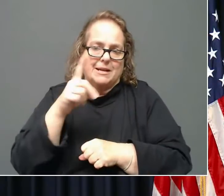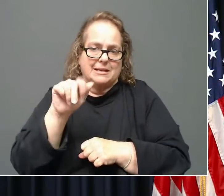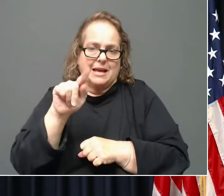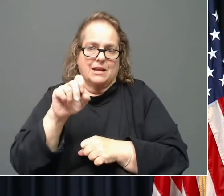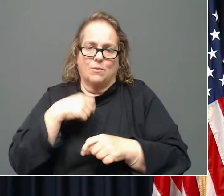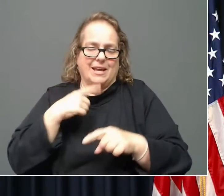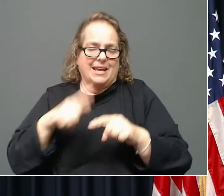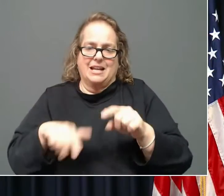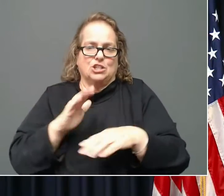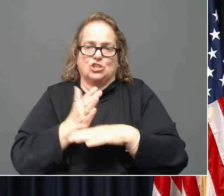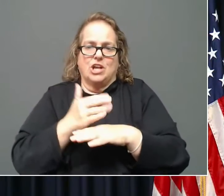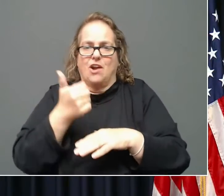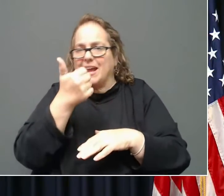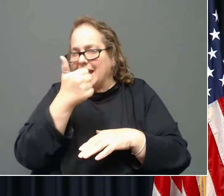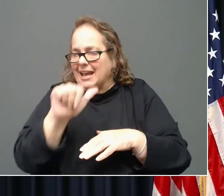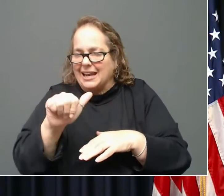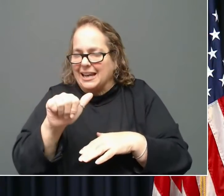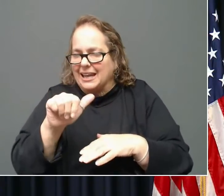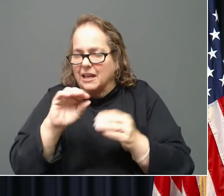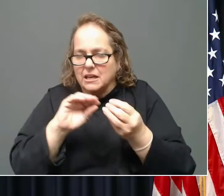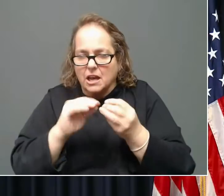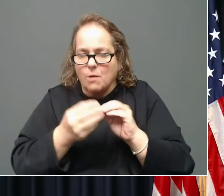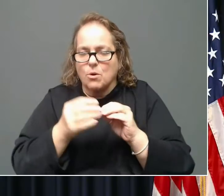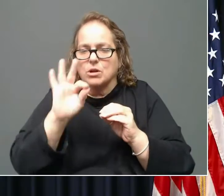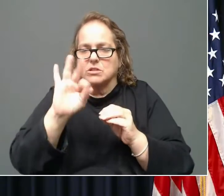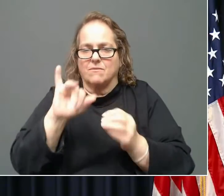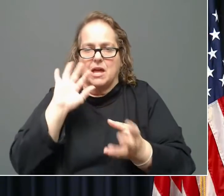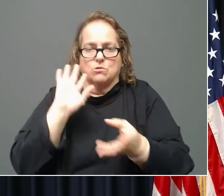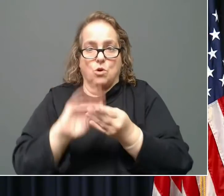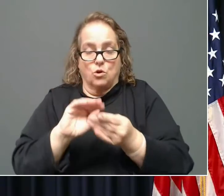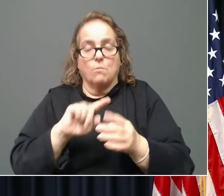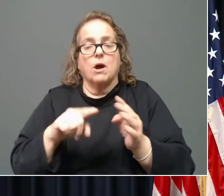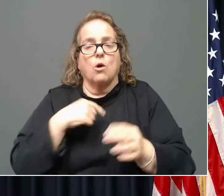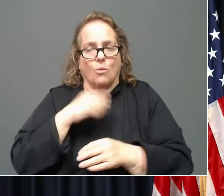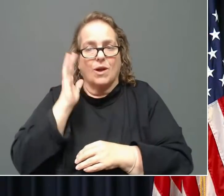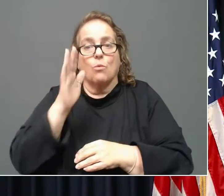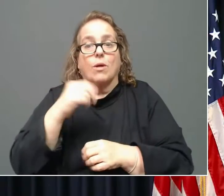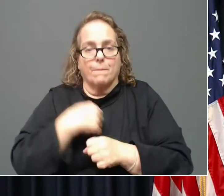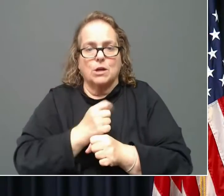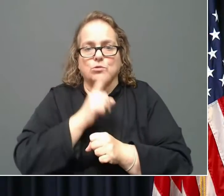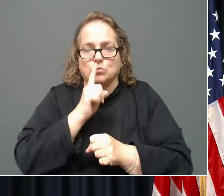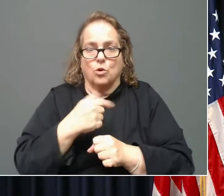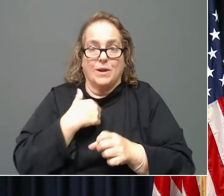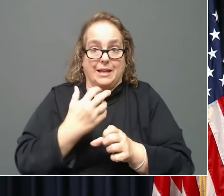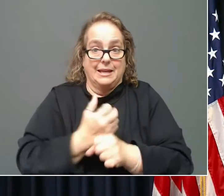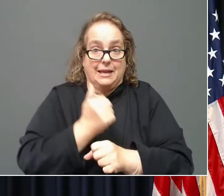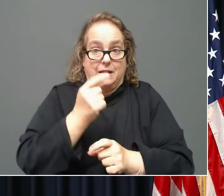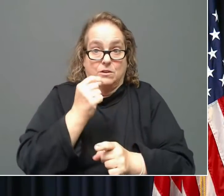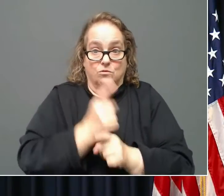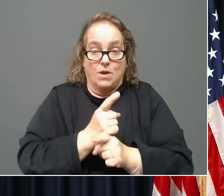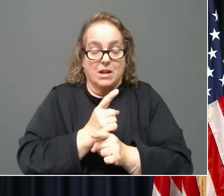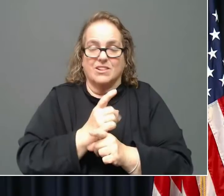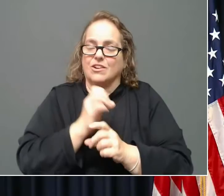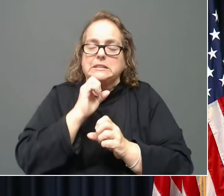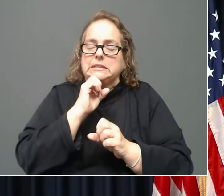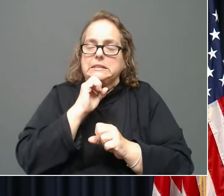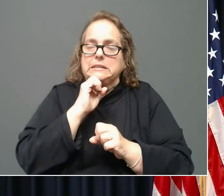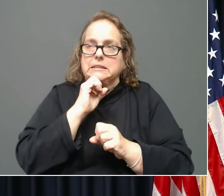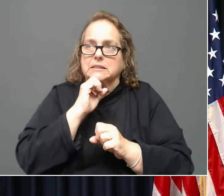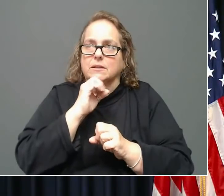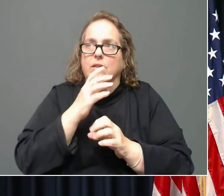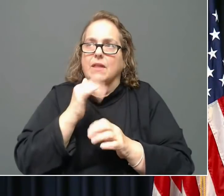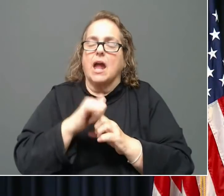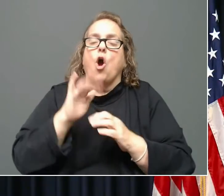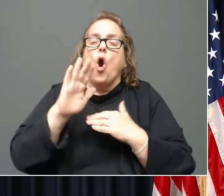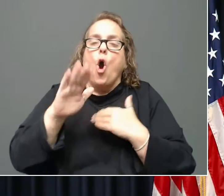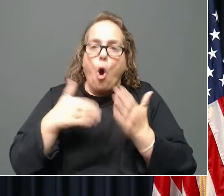any approximations, but we're going to make sure that we get this right. It's nothing less than those grieving